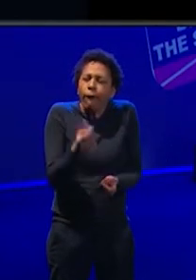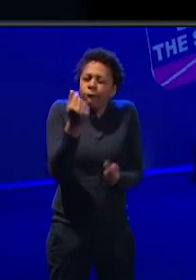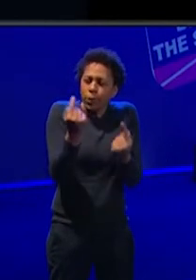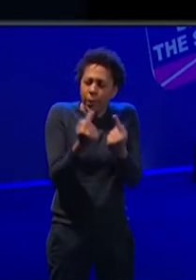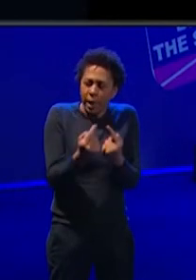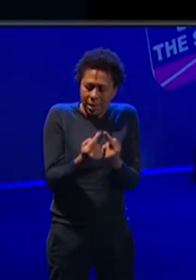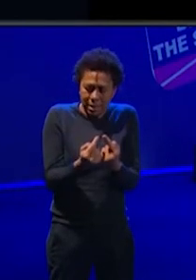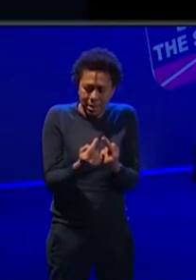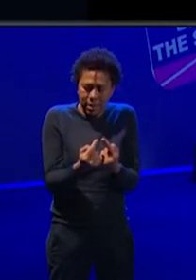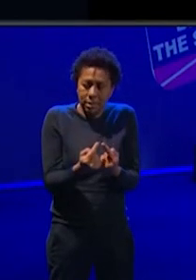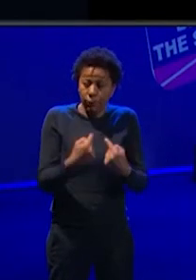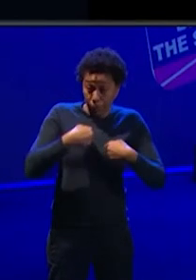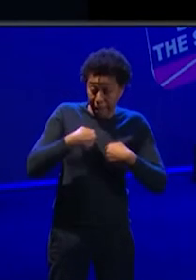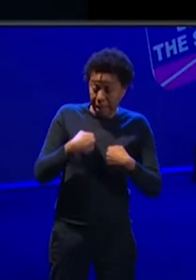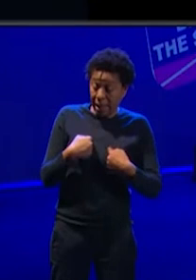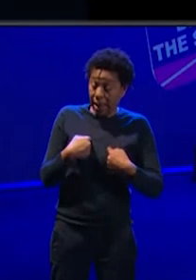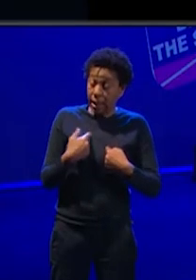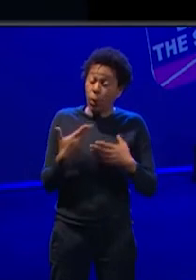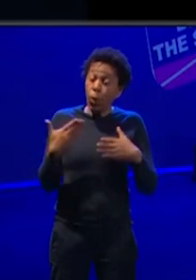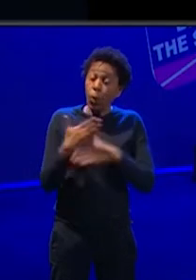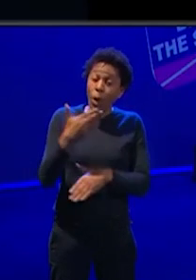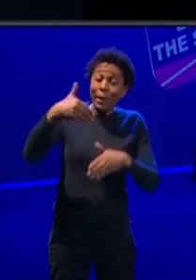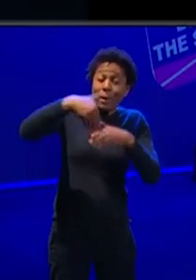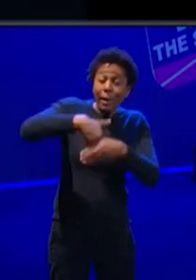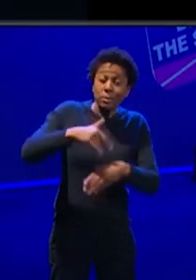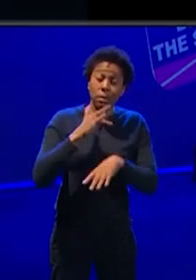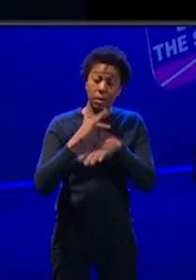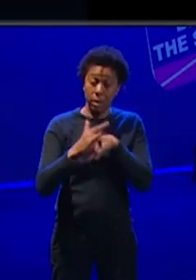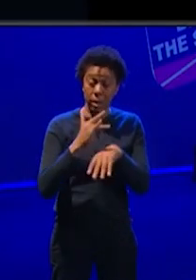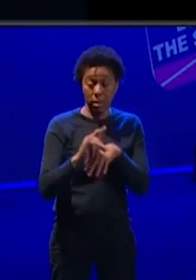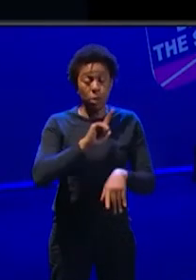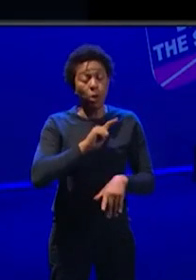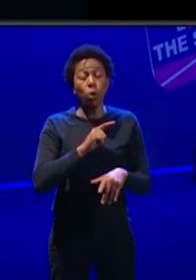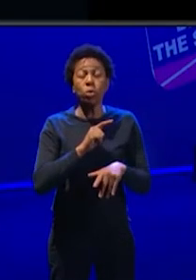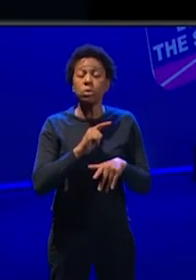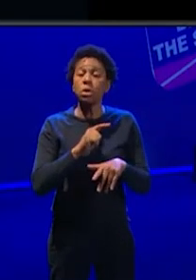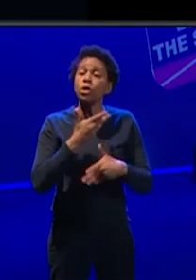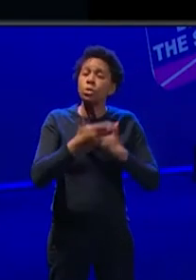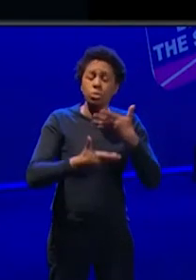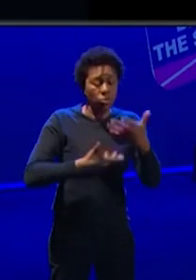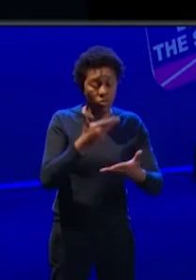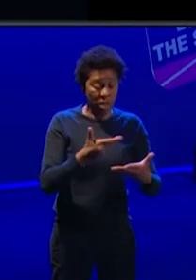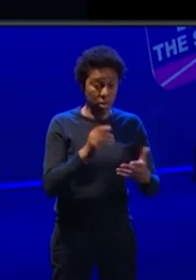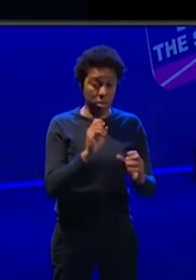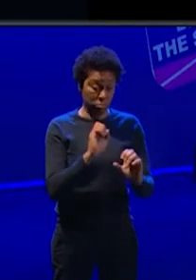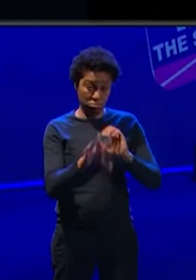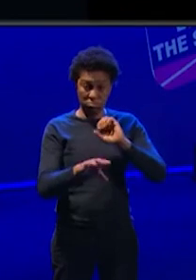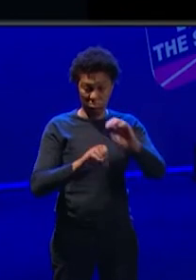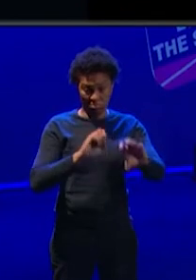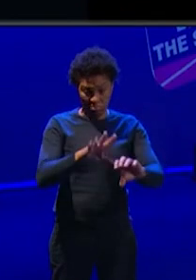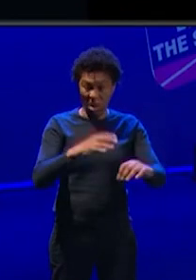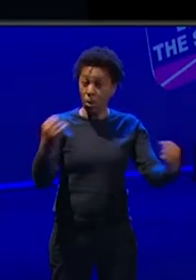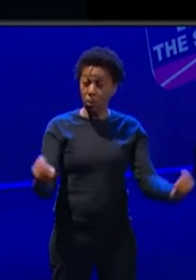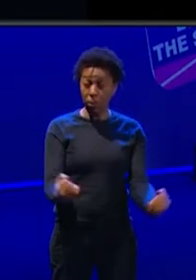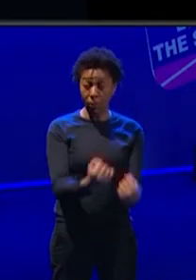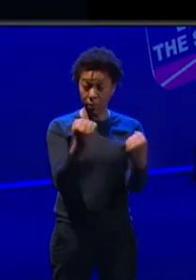for me, the reason to work in theater is always because story is powerful. Story shapes how we understand the world.